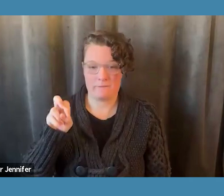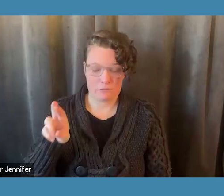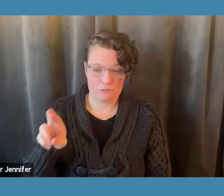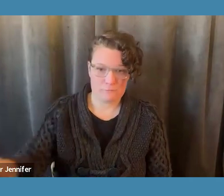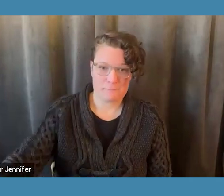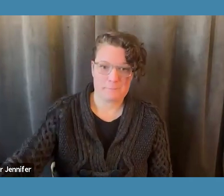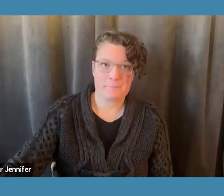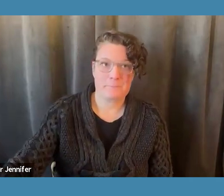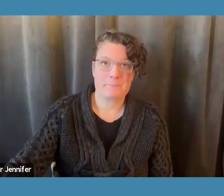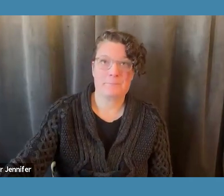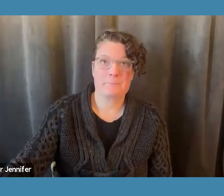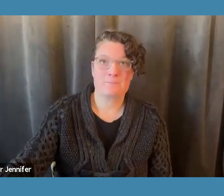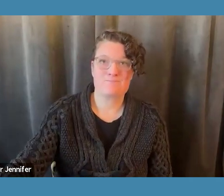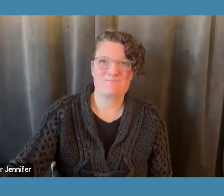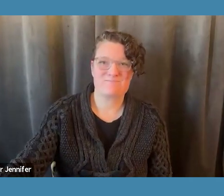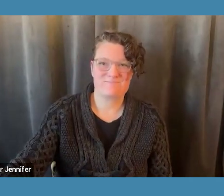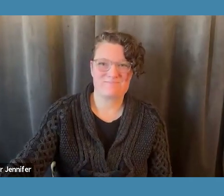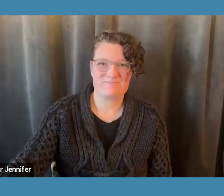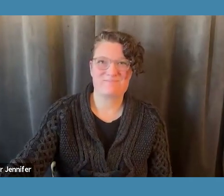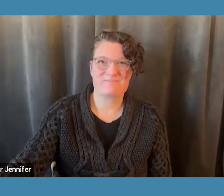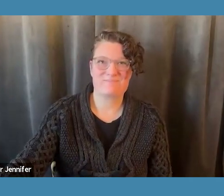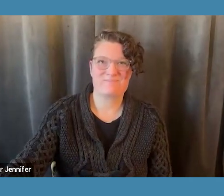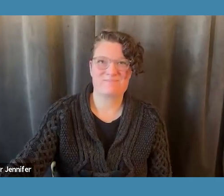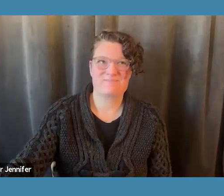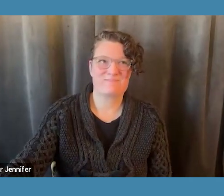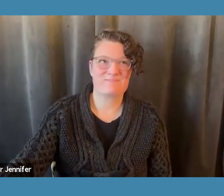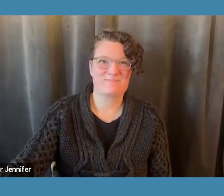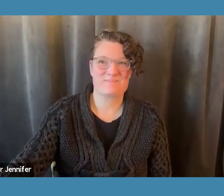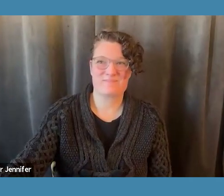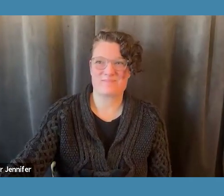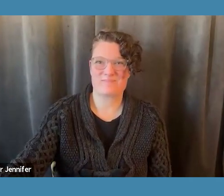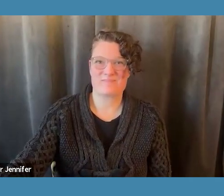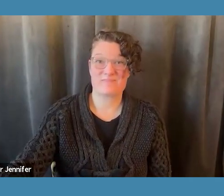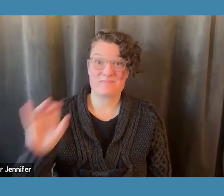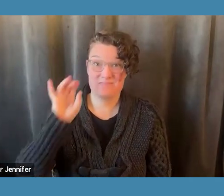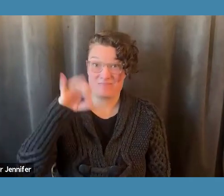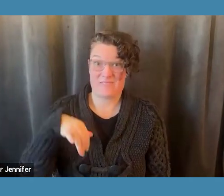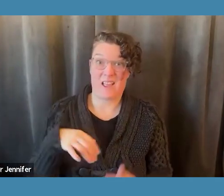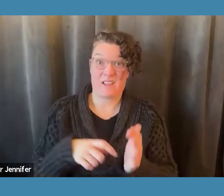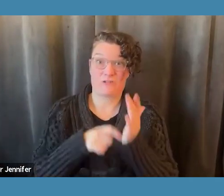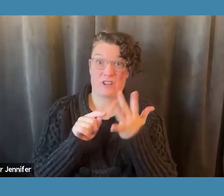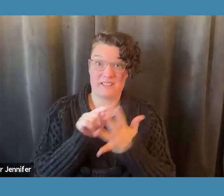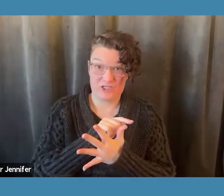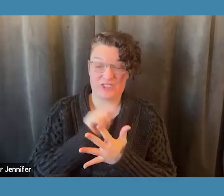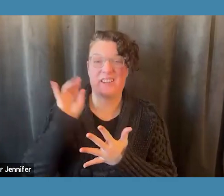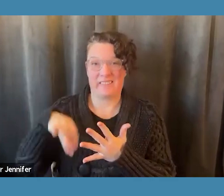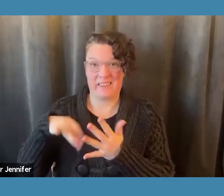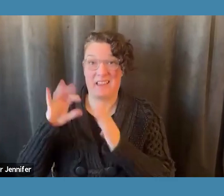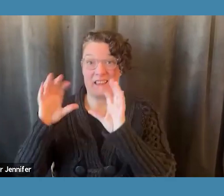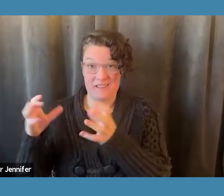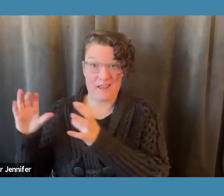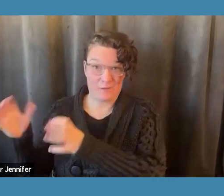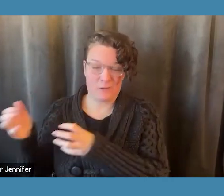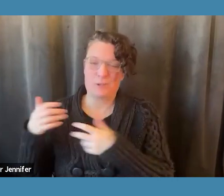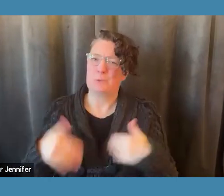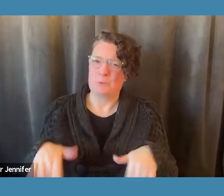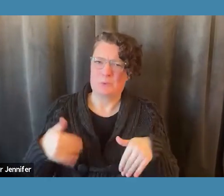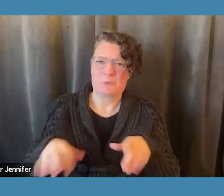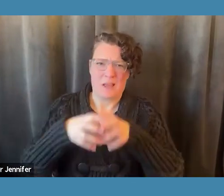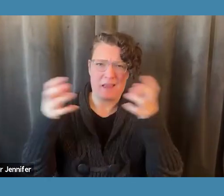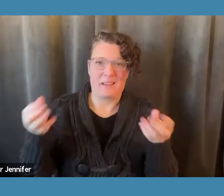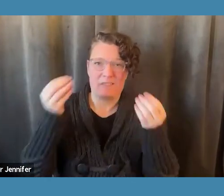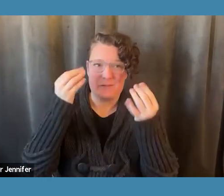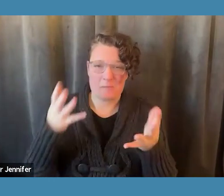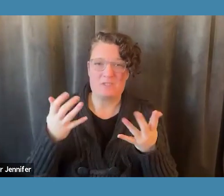Okay, so those are our criteria. Those are our categories. That is a lot. So let's talk about how you prove it,